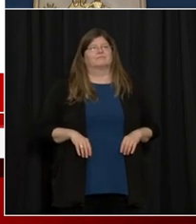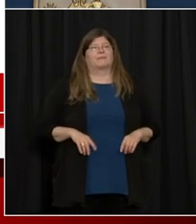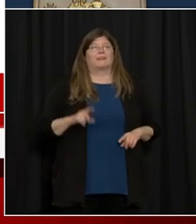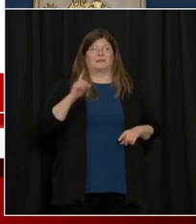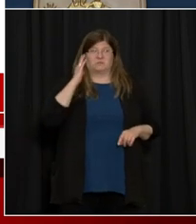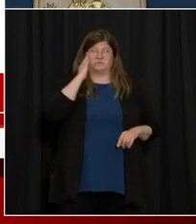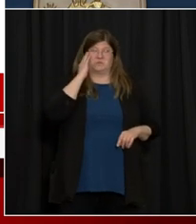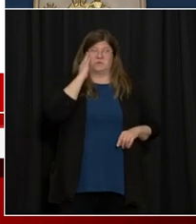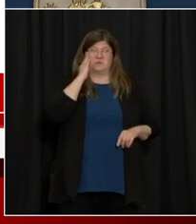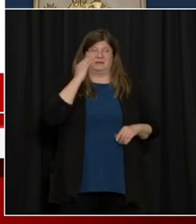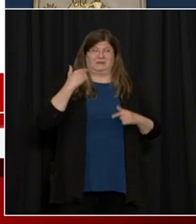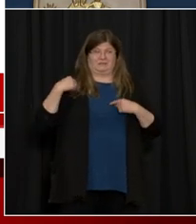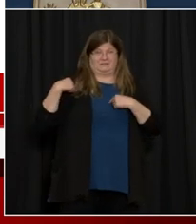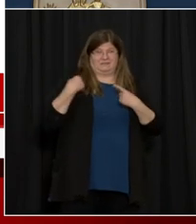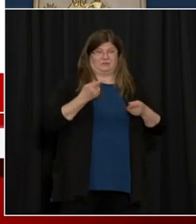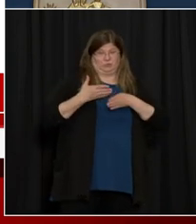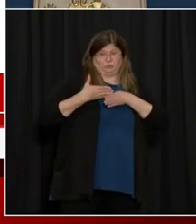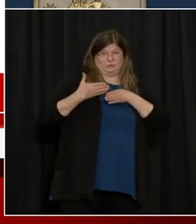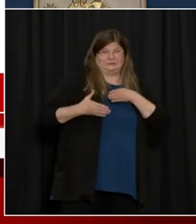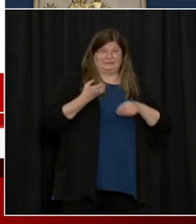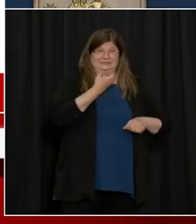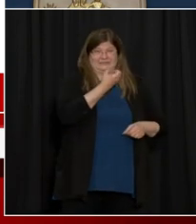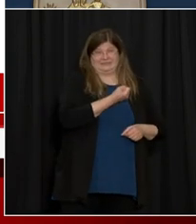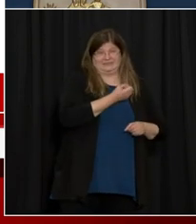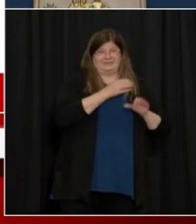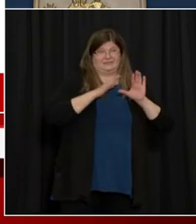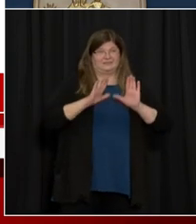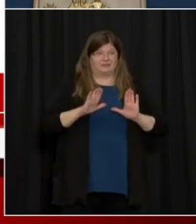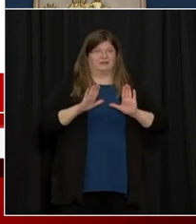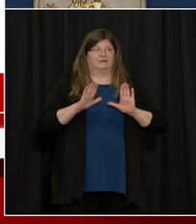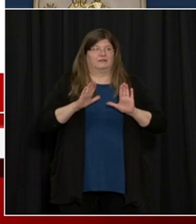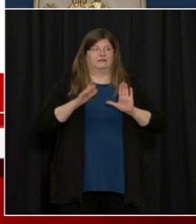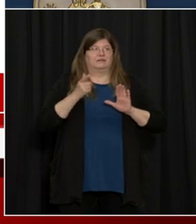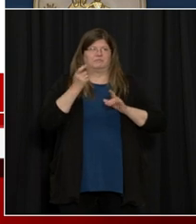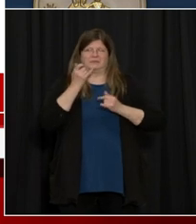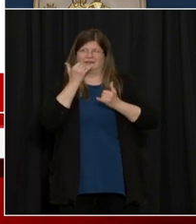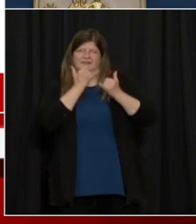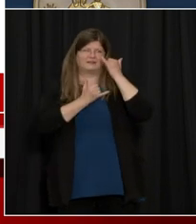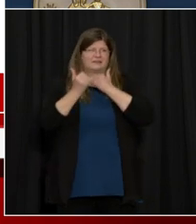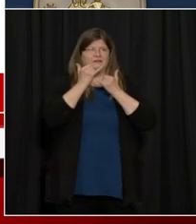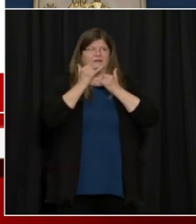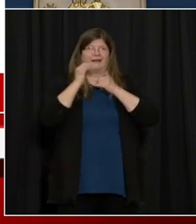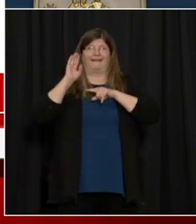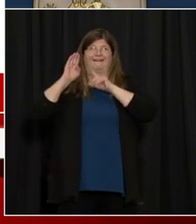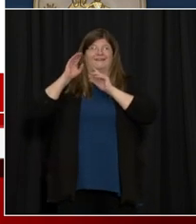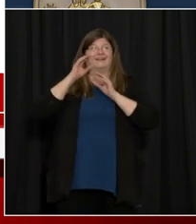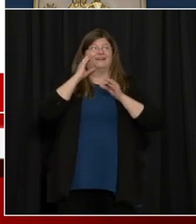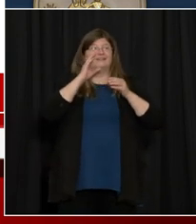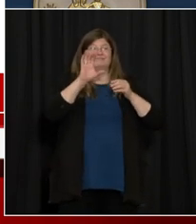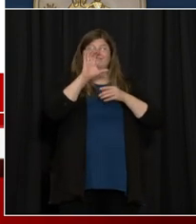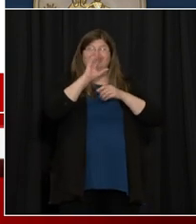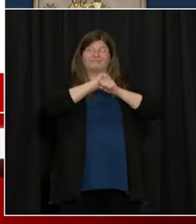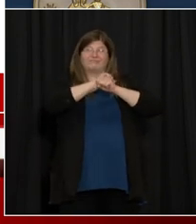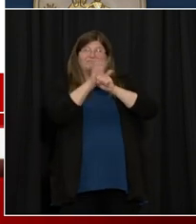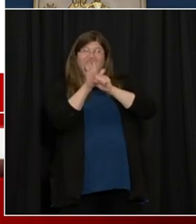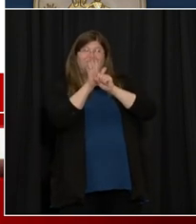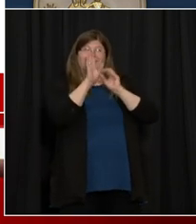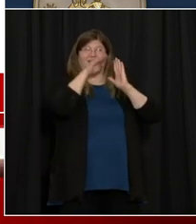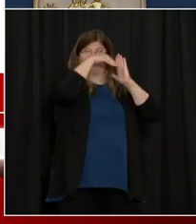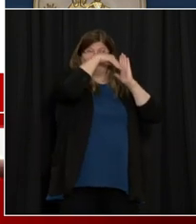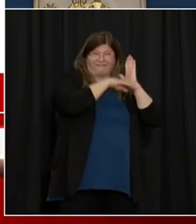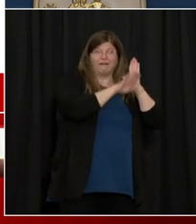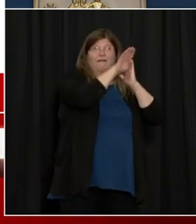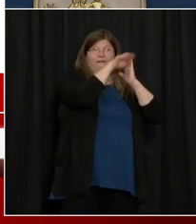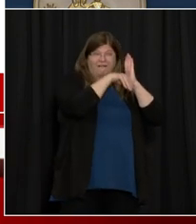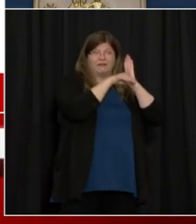know that over the weekend, we had a setback in our community spread metric. The data